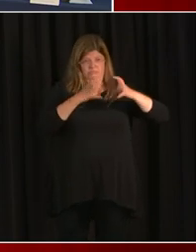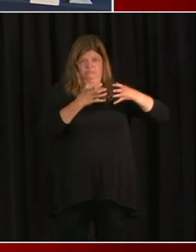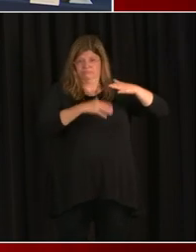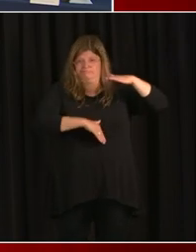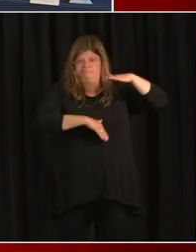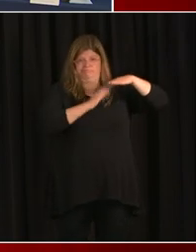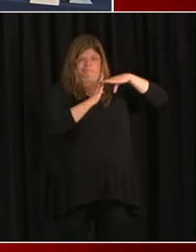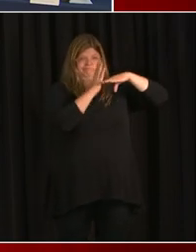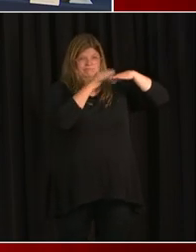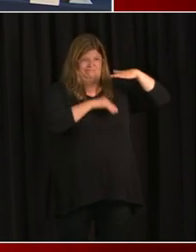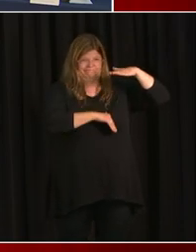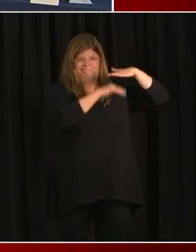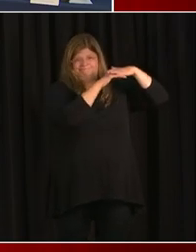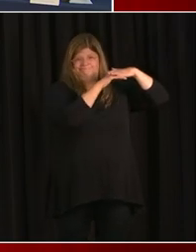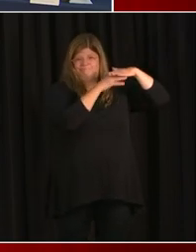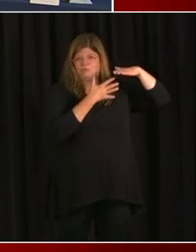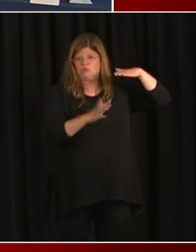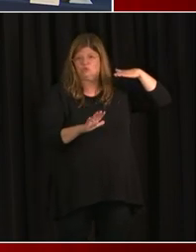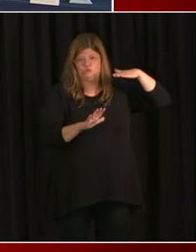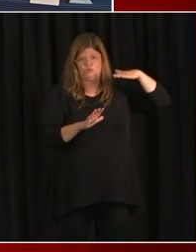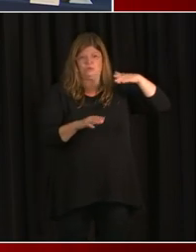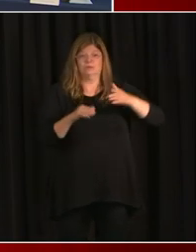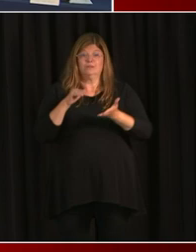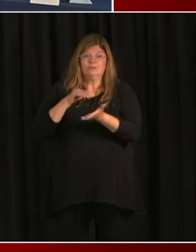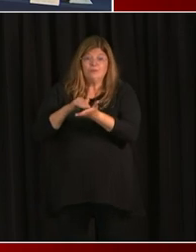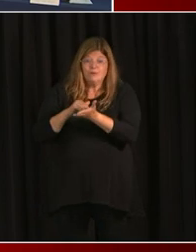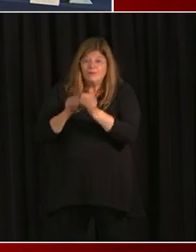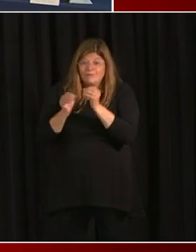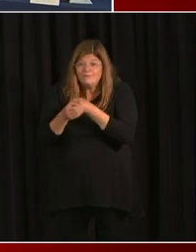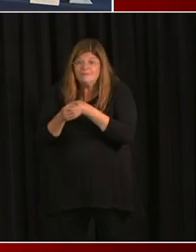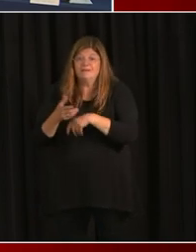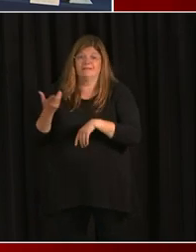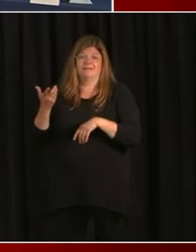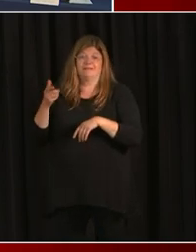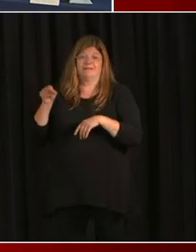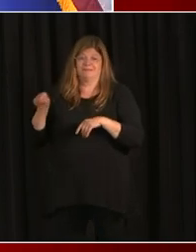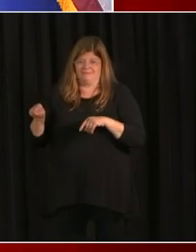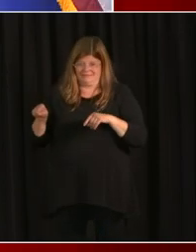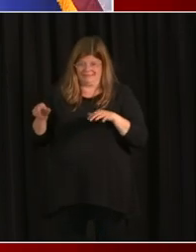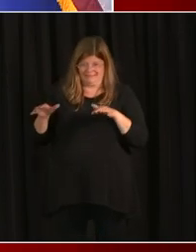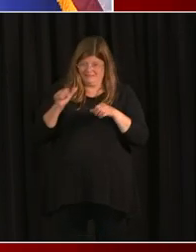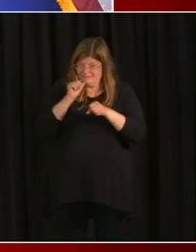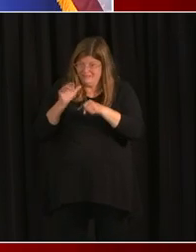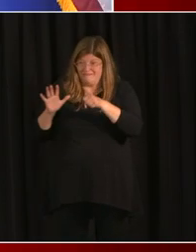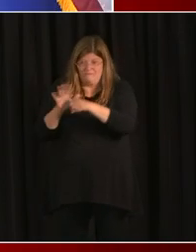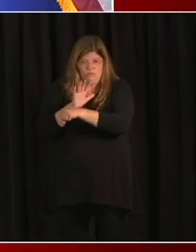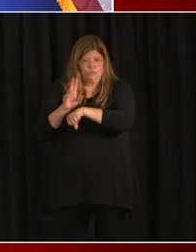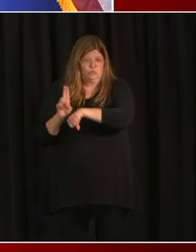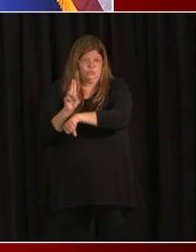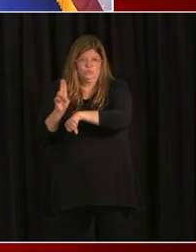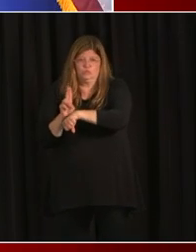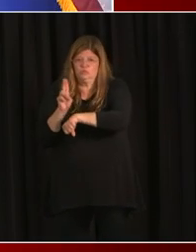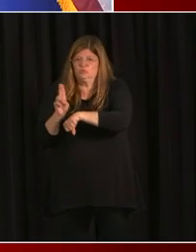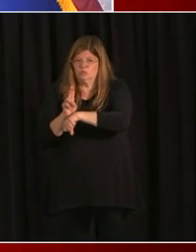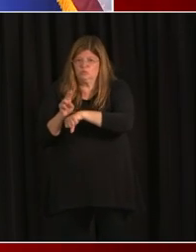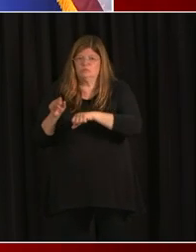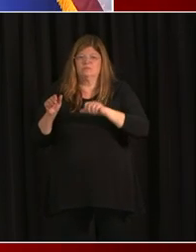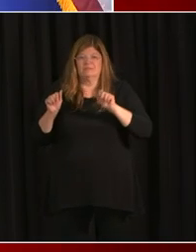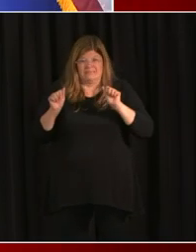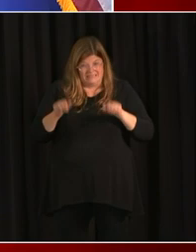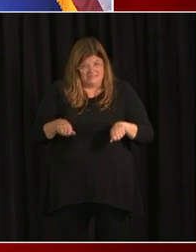in doctors' offices, in health centers, that is not being fully used, that can be